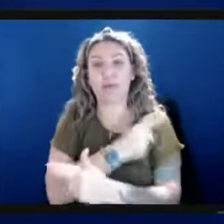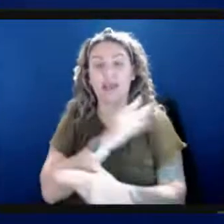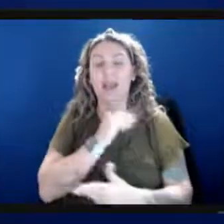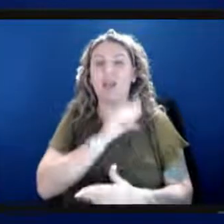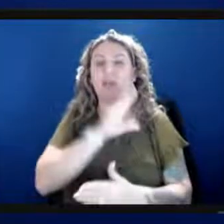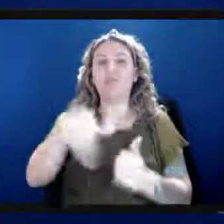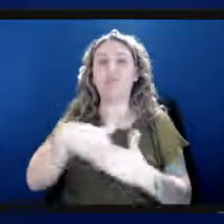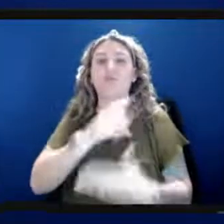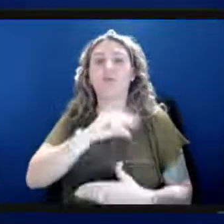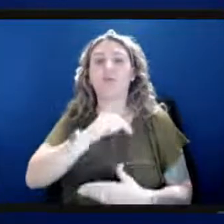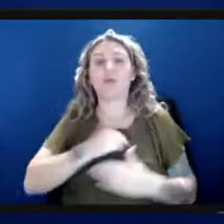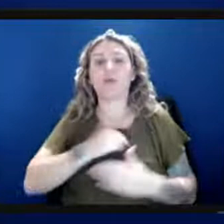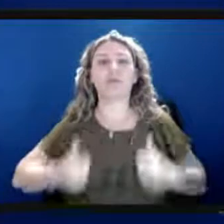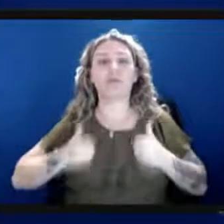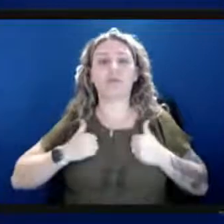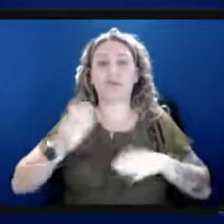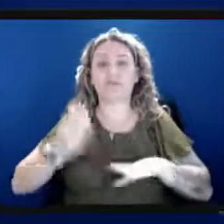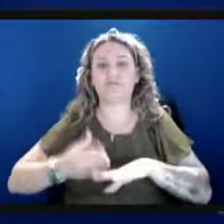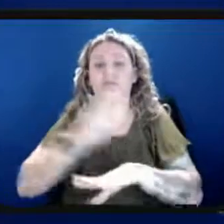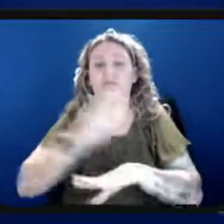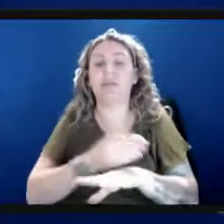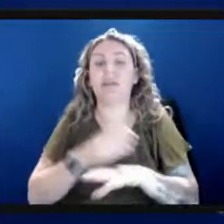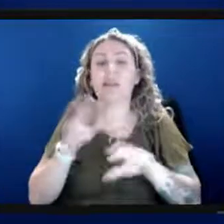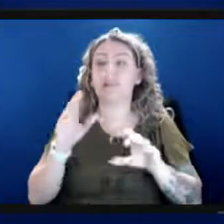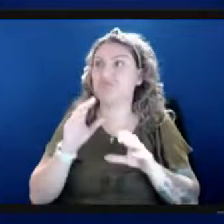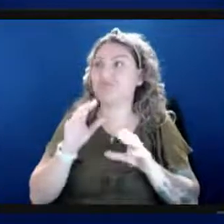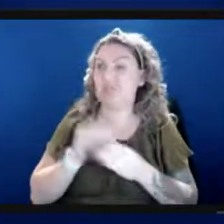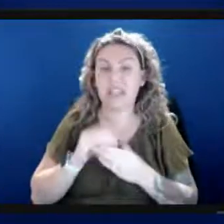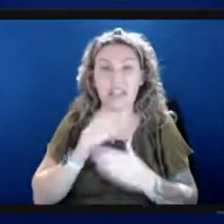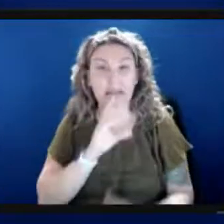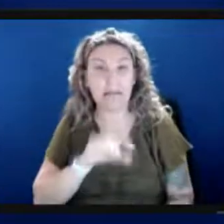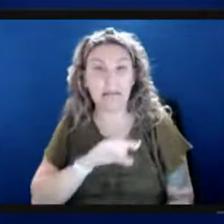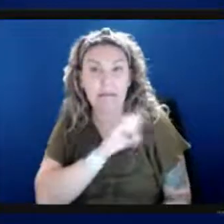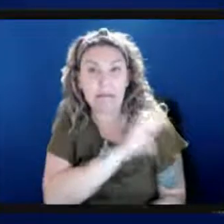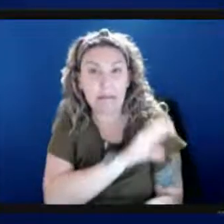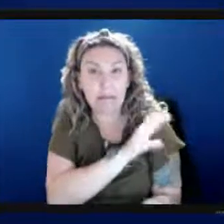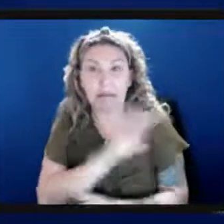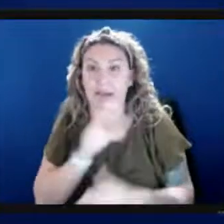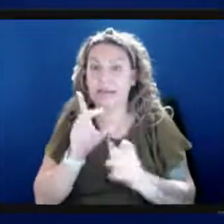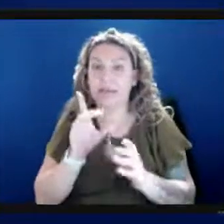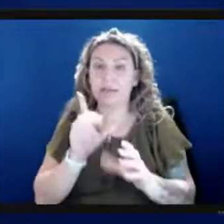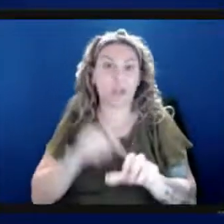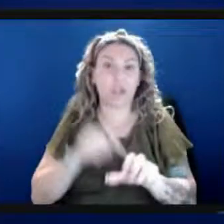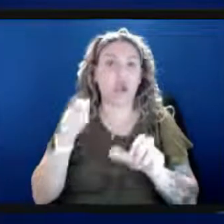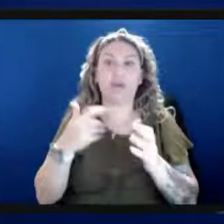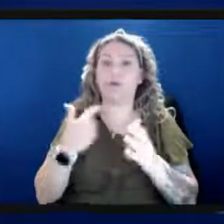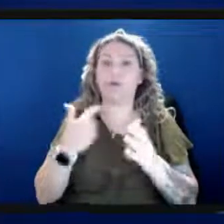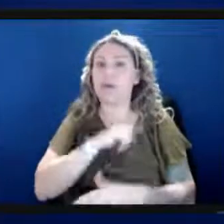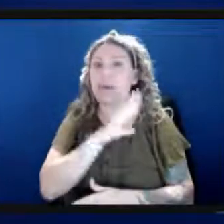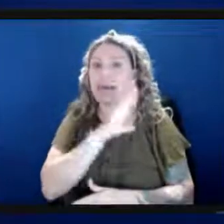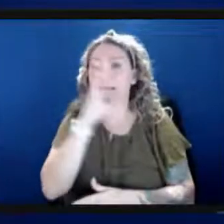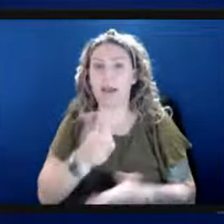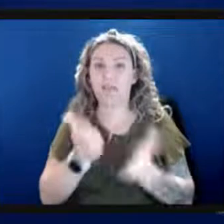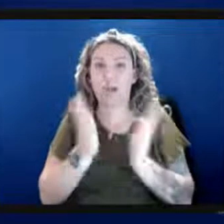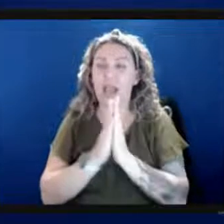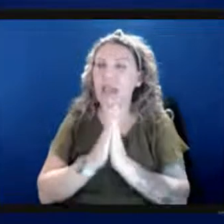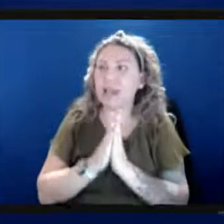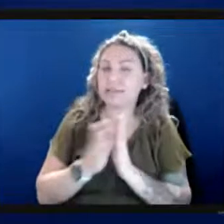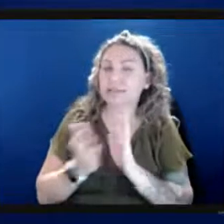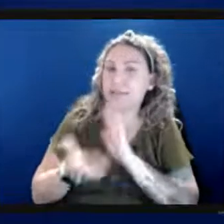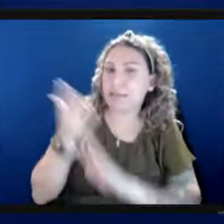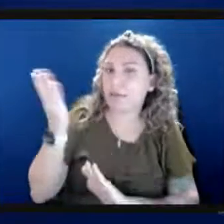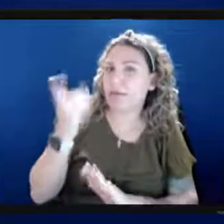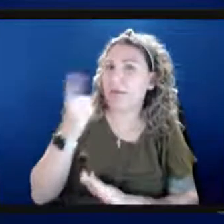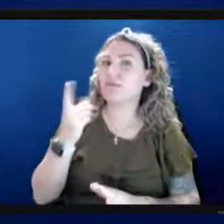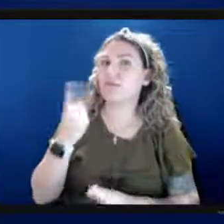with these patients. They can be in the clinic for as long as they want. We never ask them to go. So we have had patients for like 20 years in our